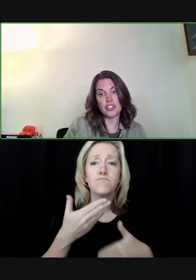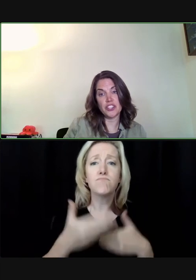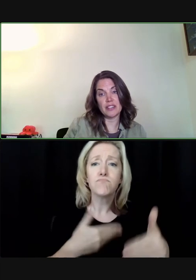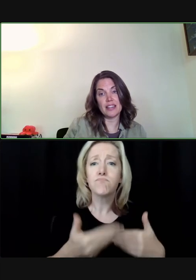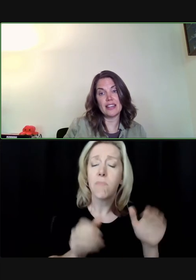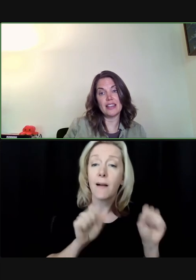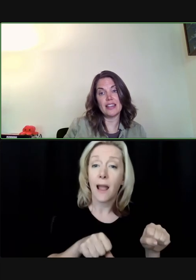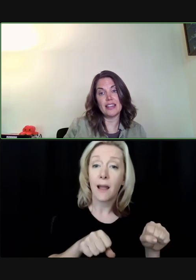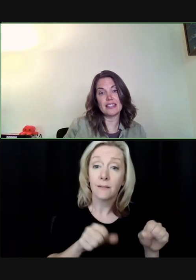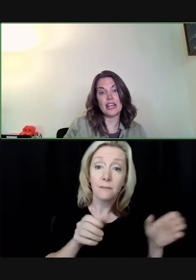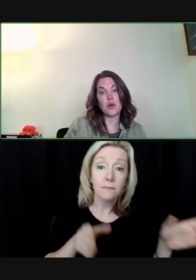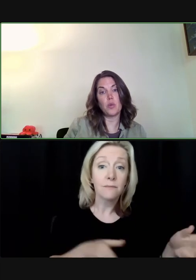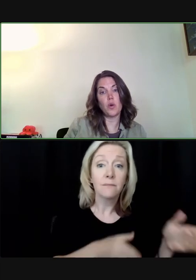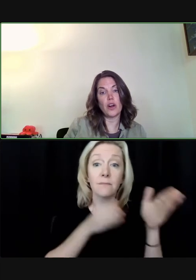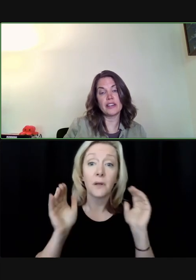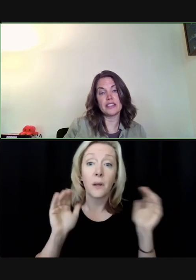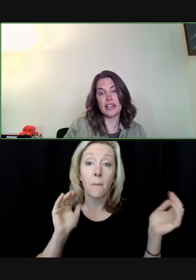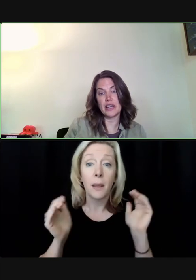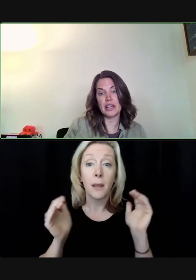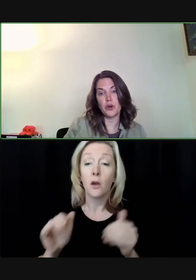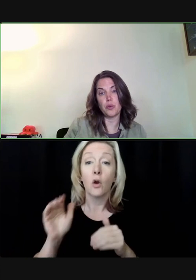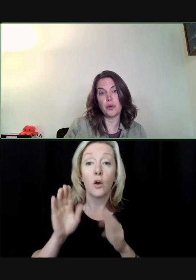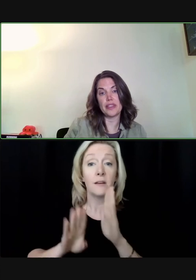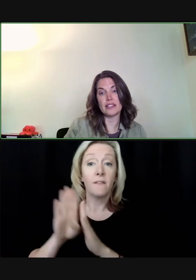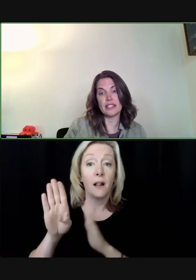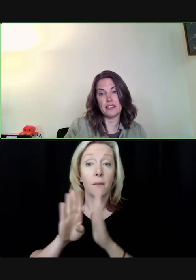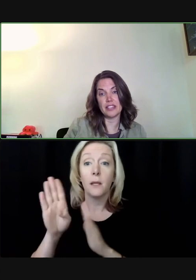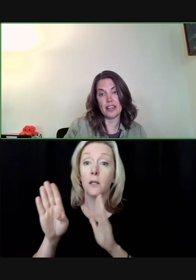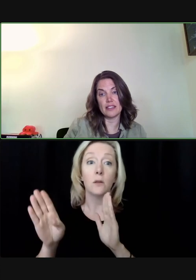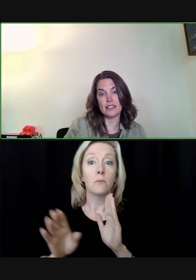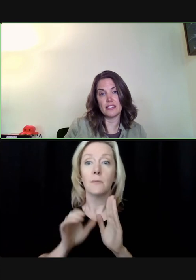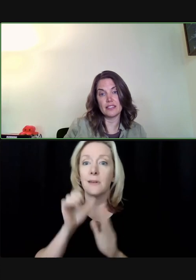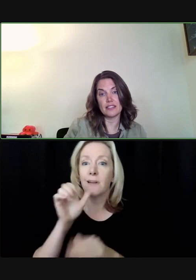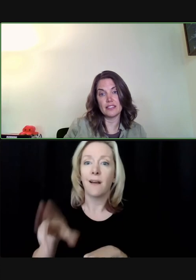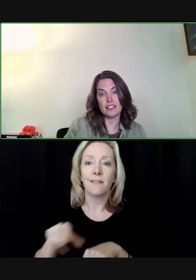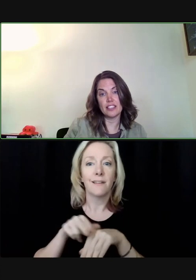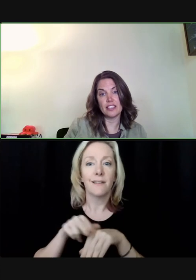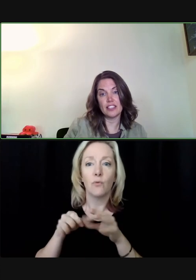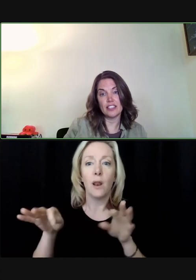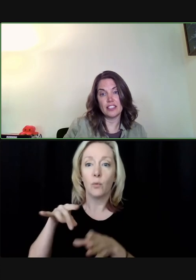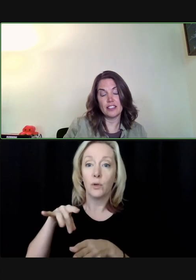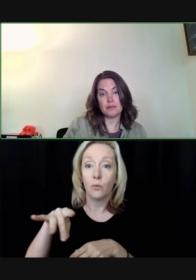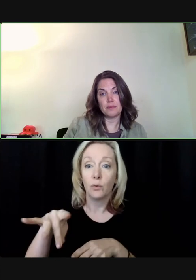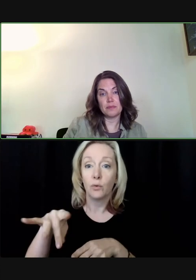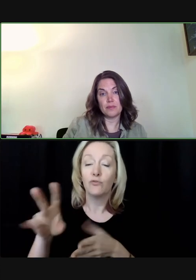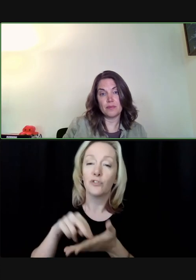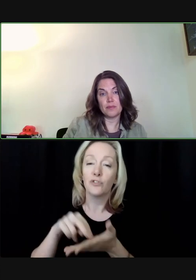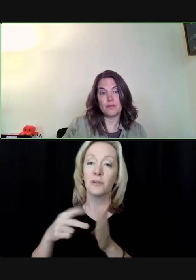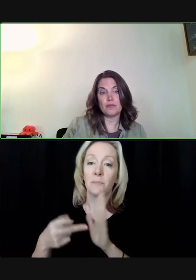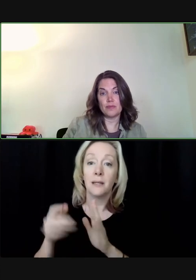language acquisition is like walking a tightrope without a safety net.